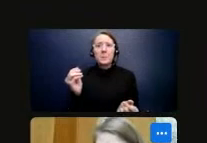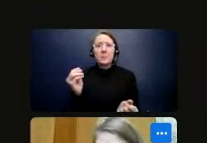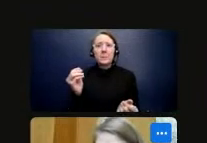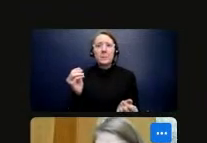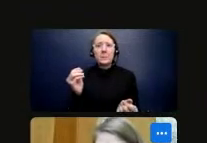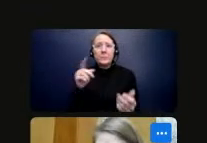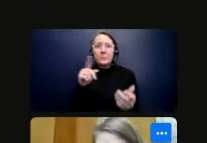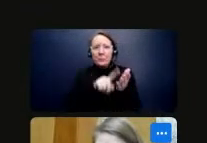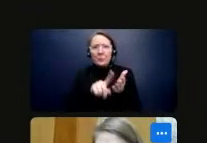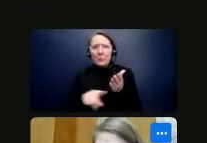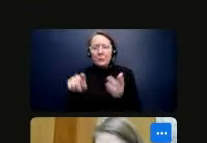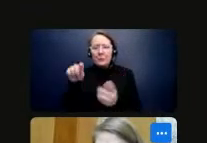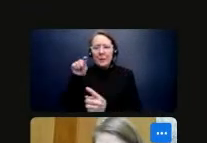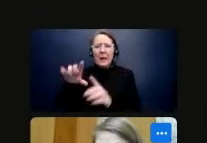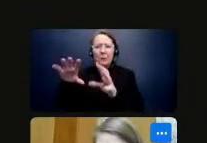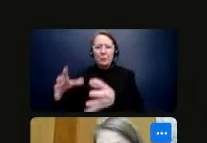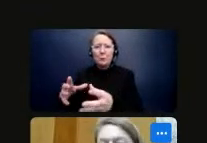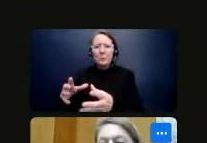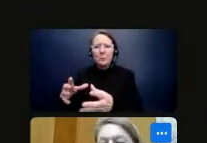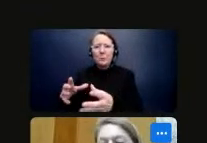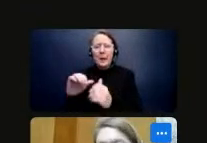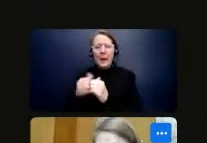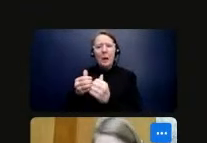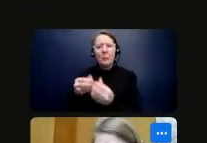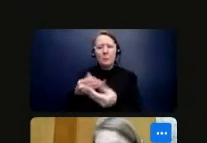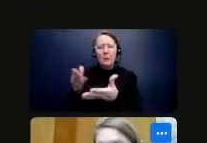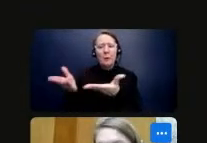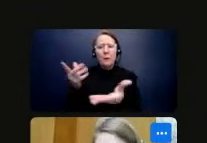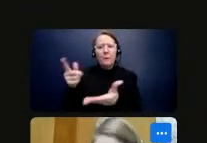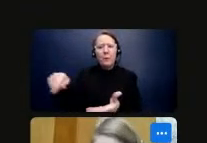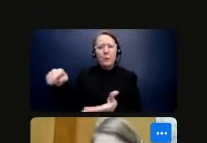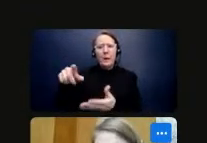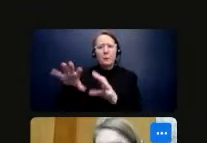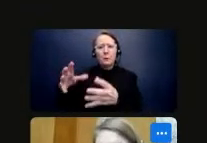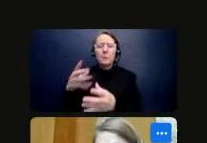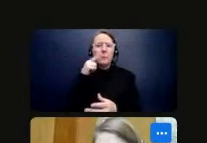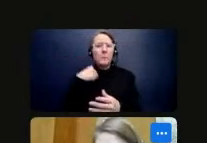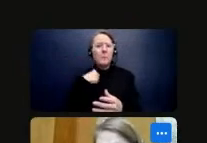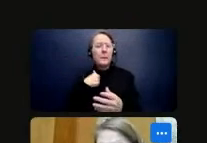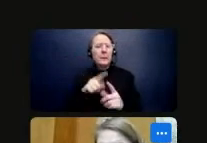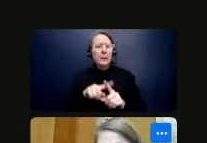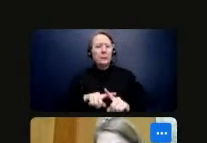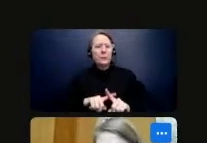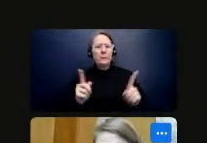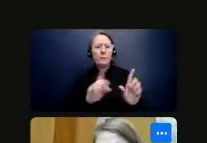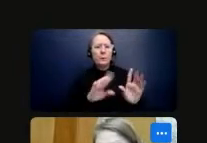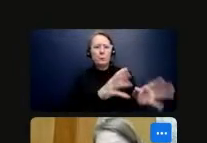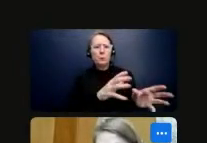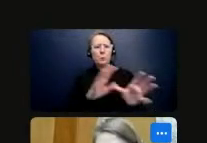that population as to how we're going to serve them, because they're, to me, they're very distinct,